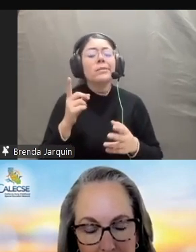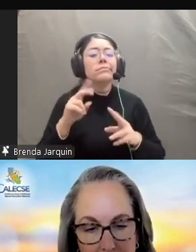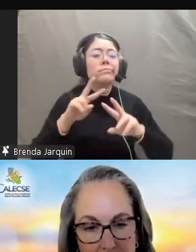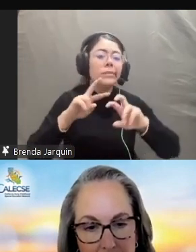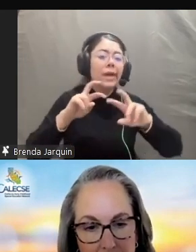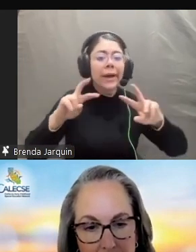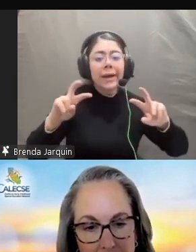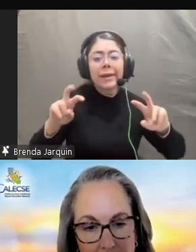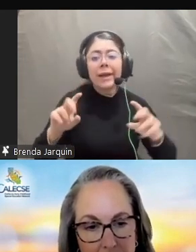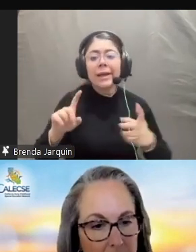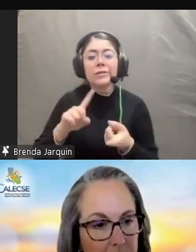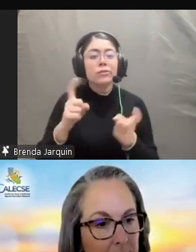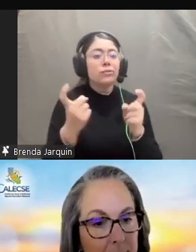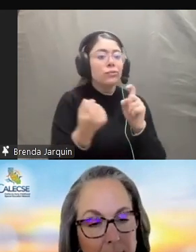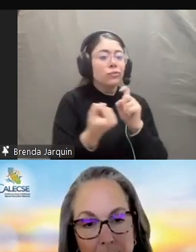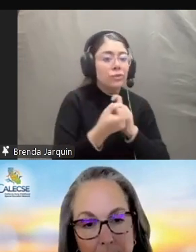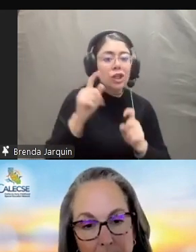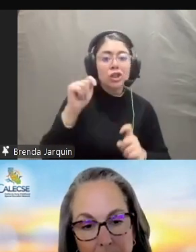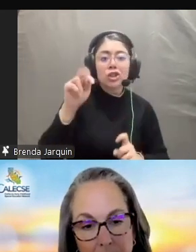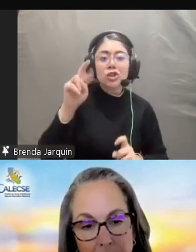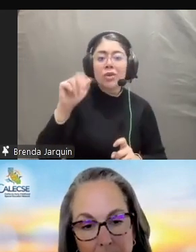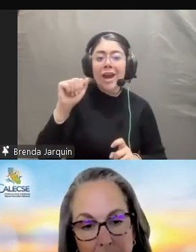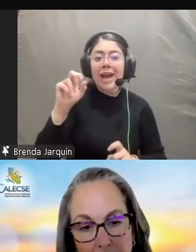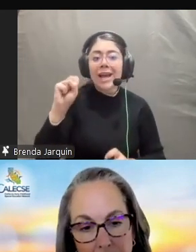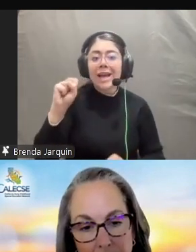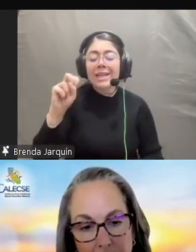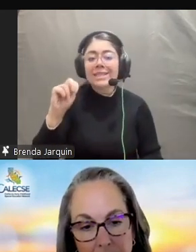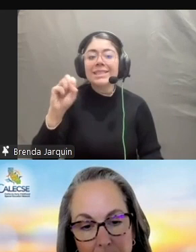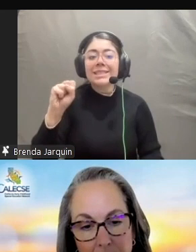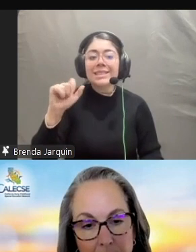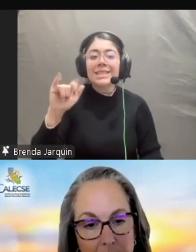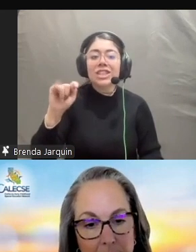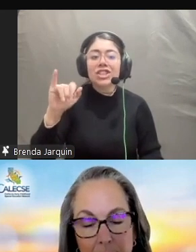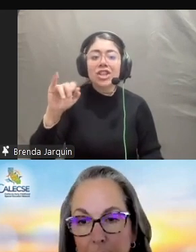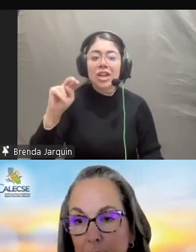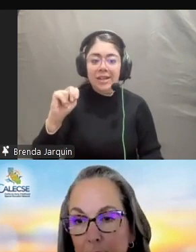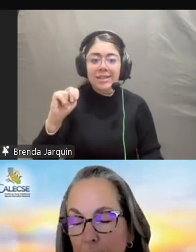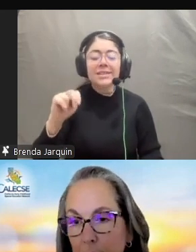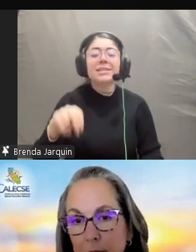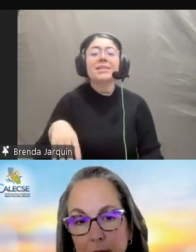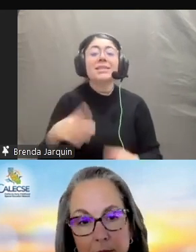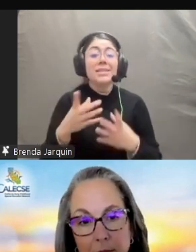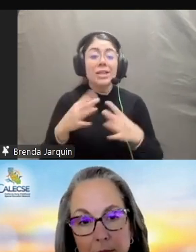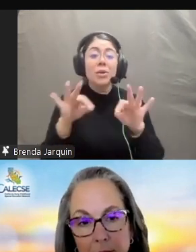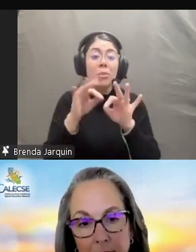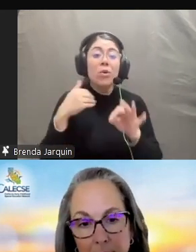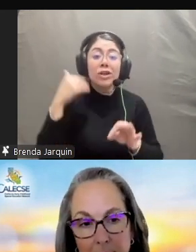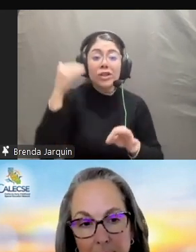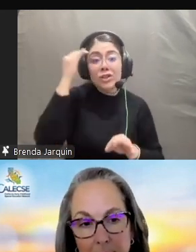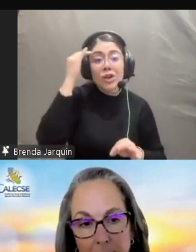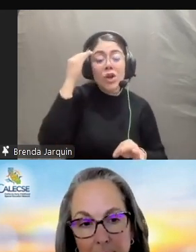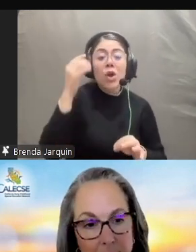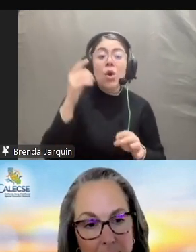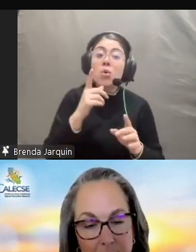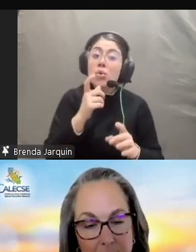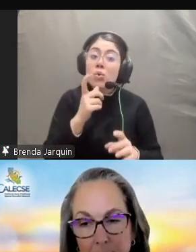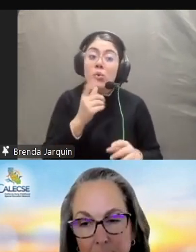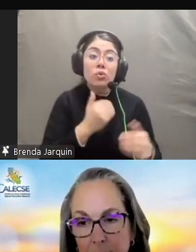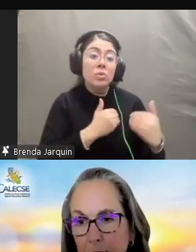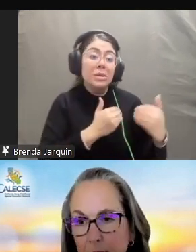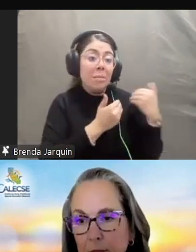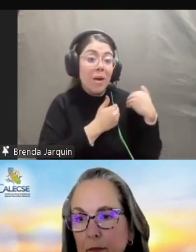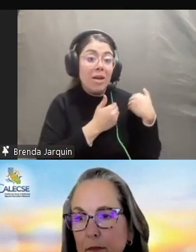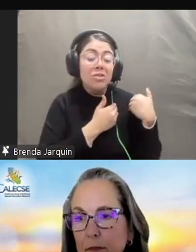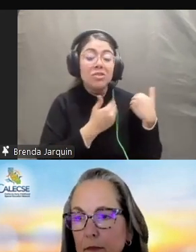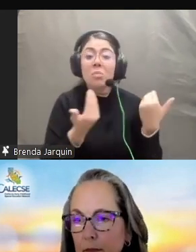are so crucial. So reviewing the requirements is really important to establish who is responsible for which